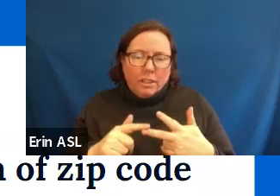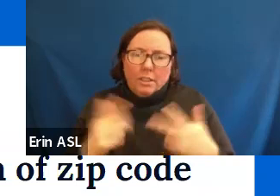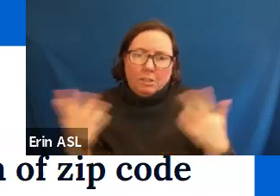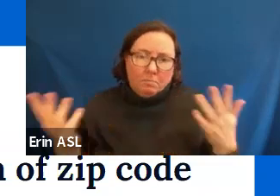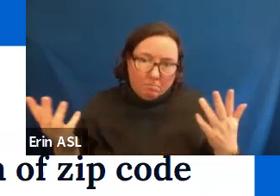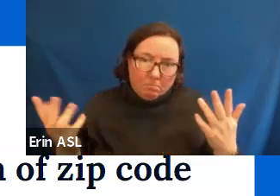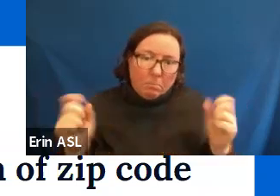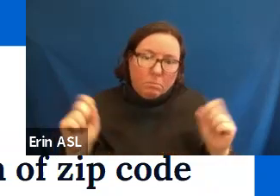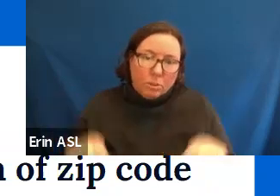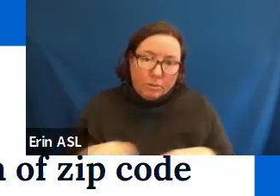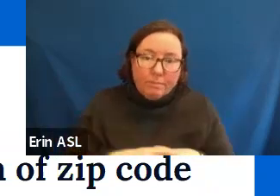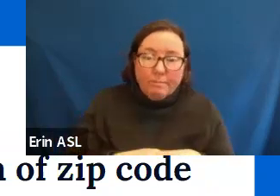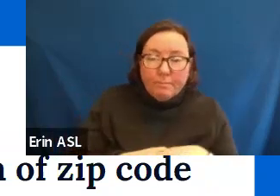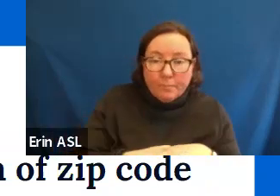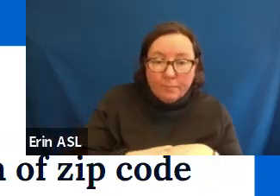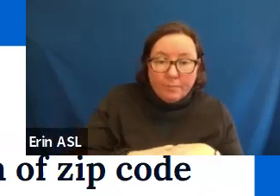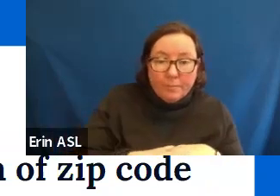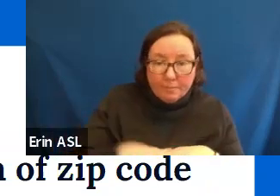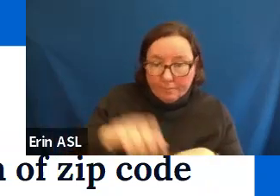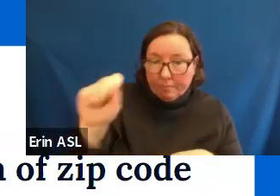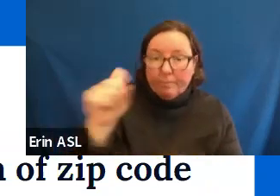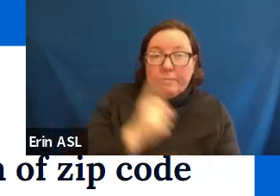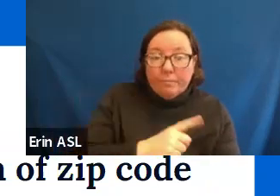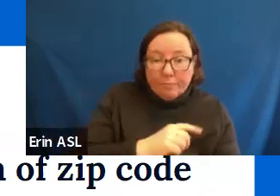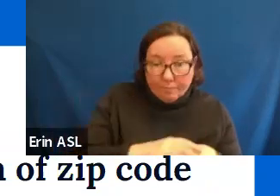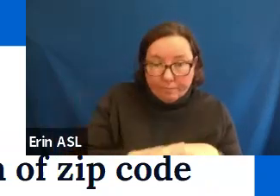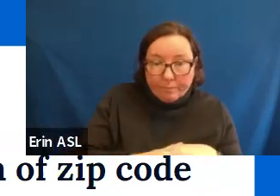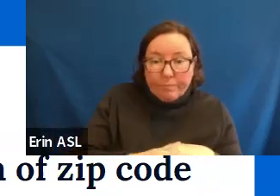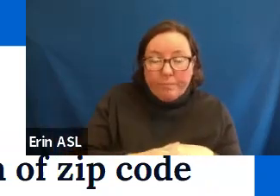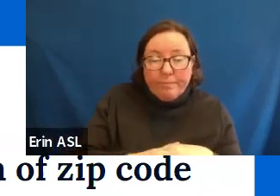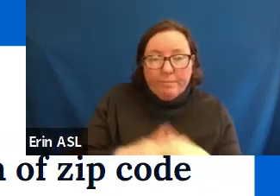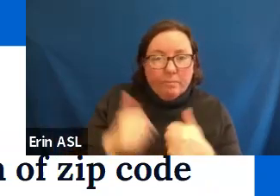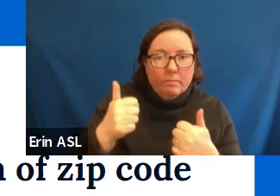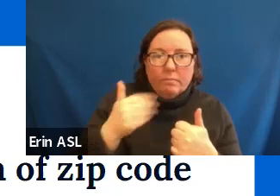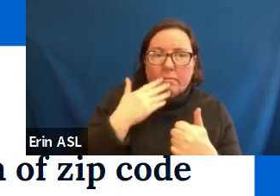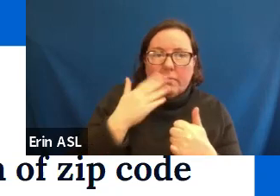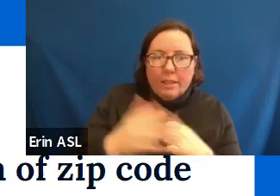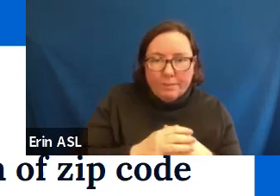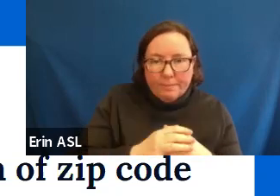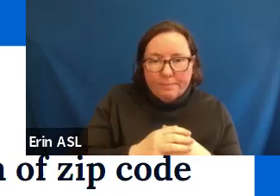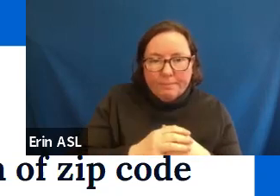given the opportunity to select their third. Yes, that's correct. Okay, great. Thank you.